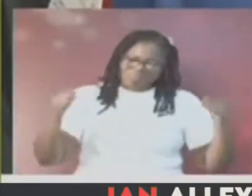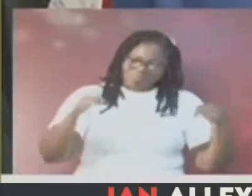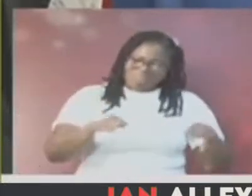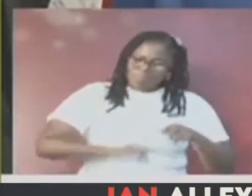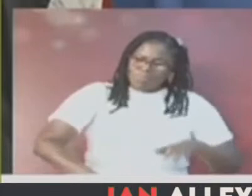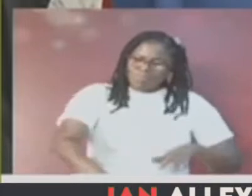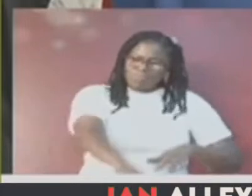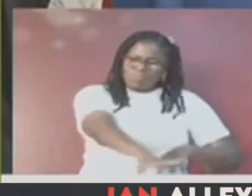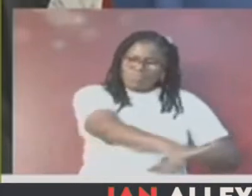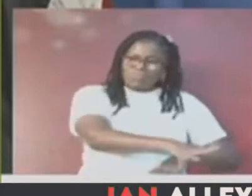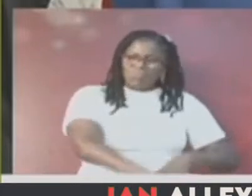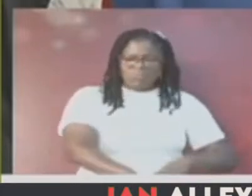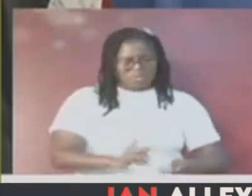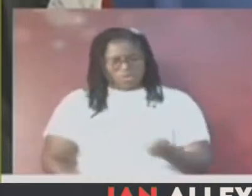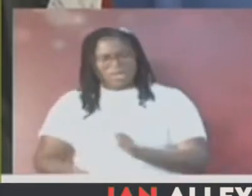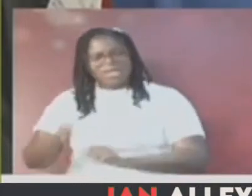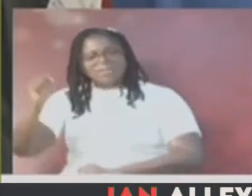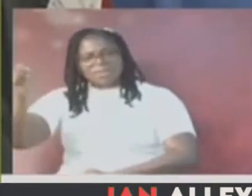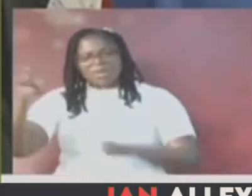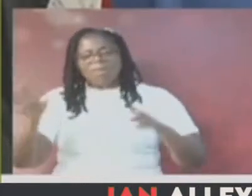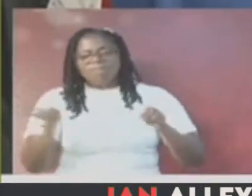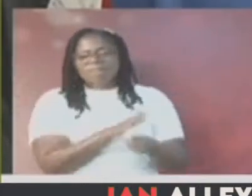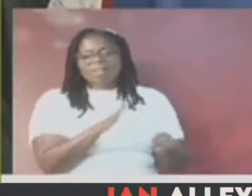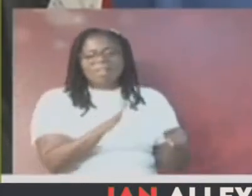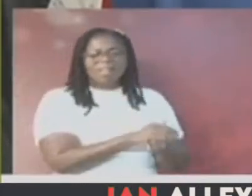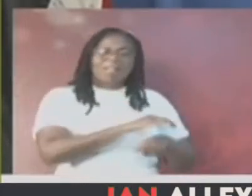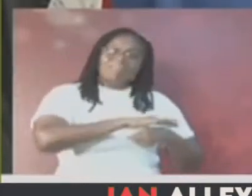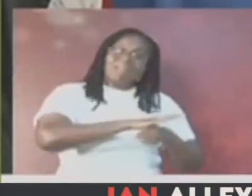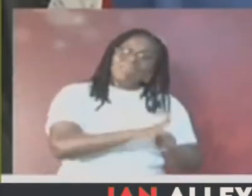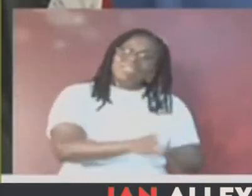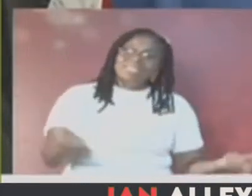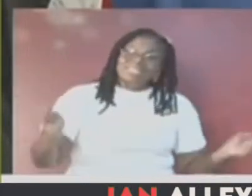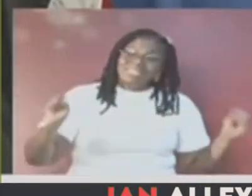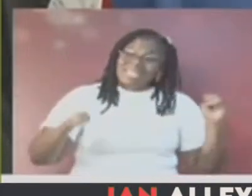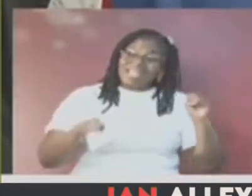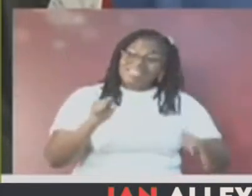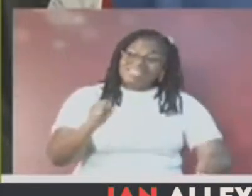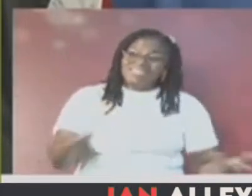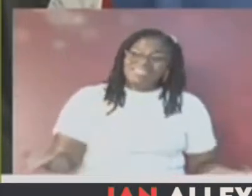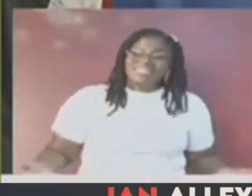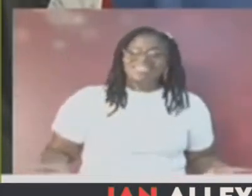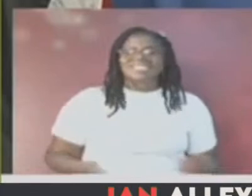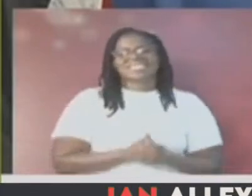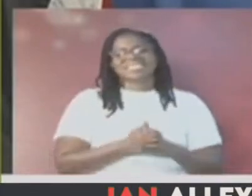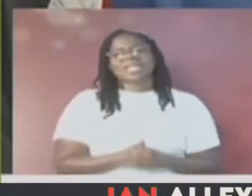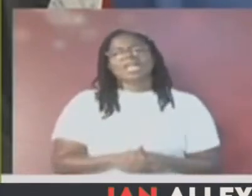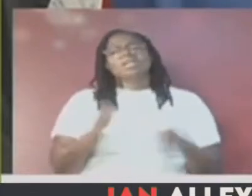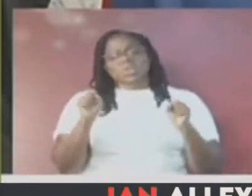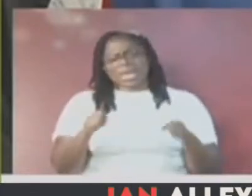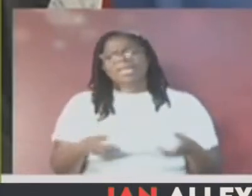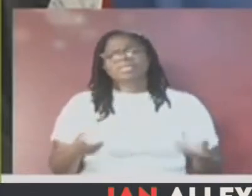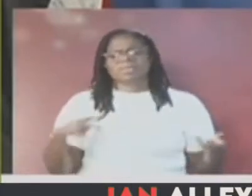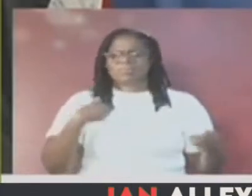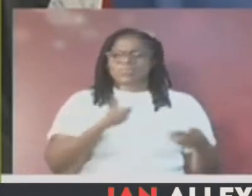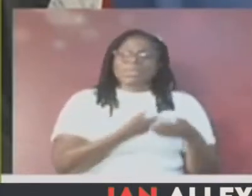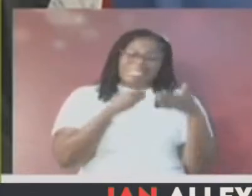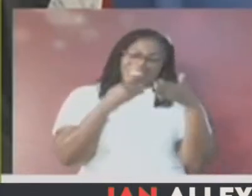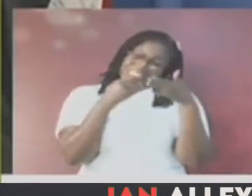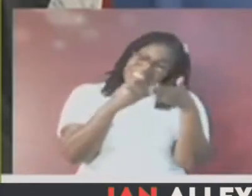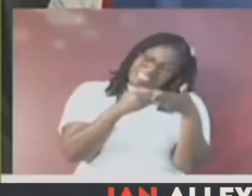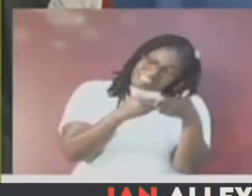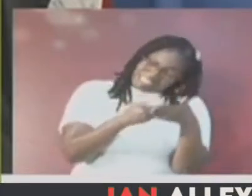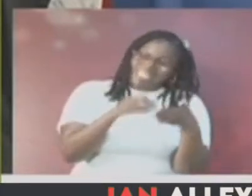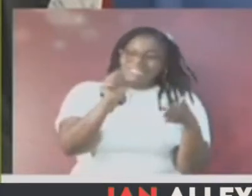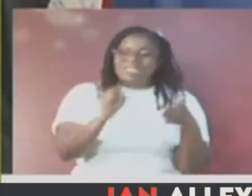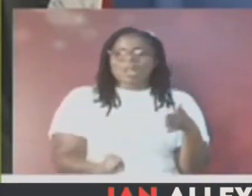So yes, we have a migrant problem because we are literally attached to South America. And for those who are telling